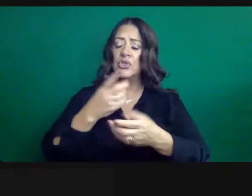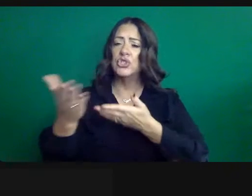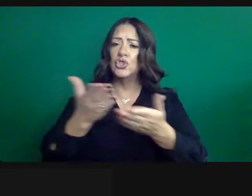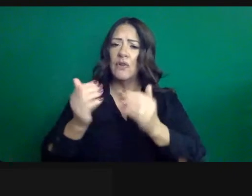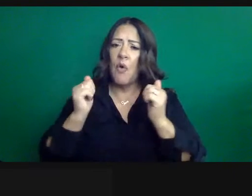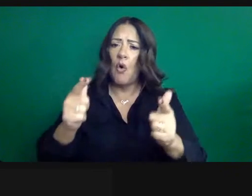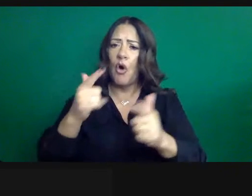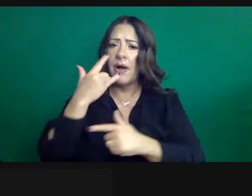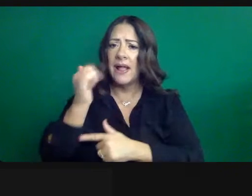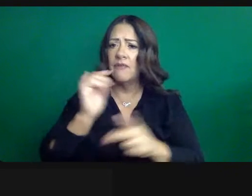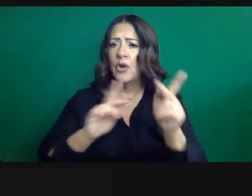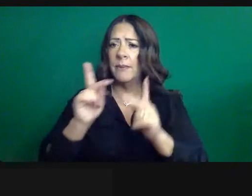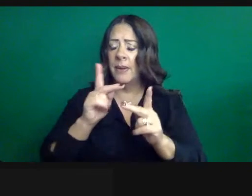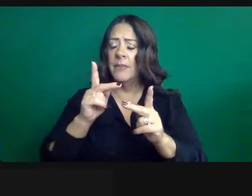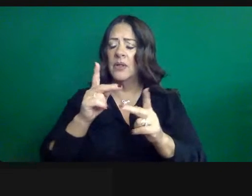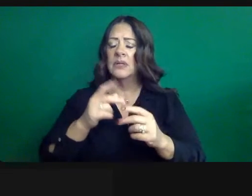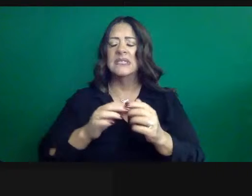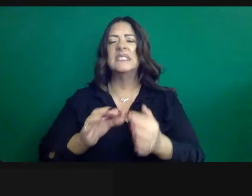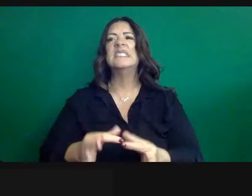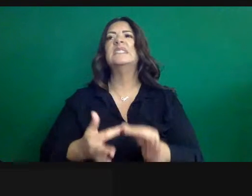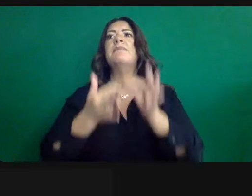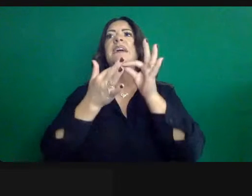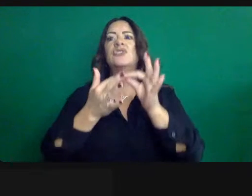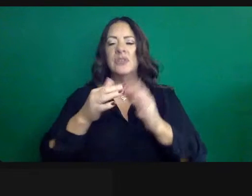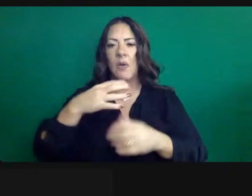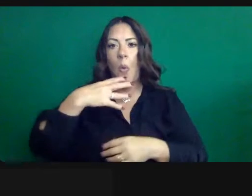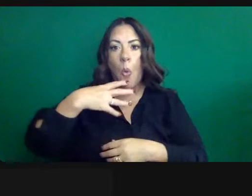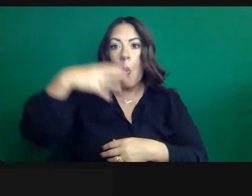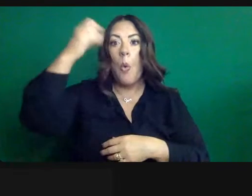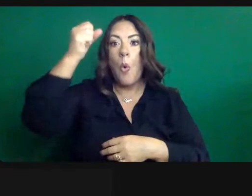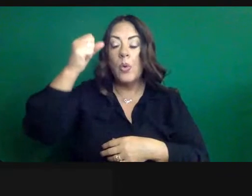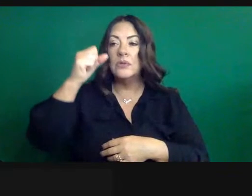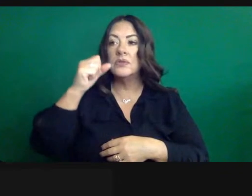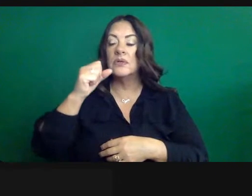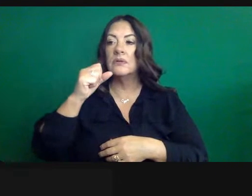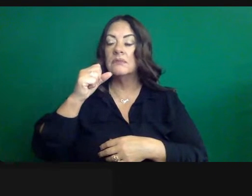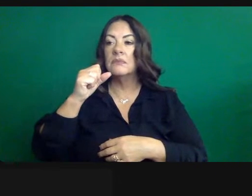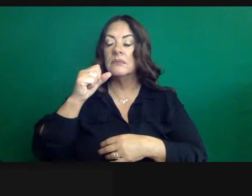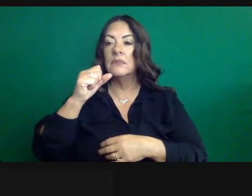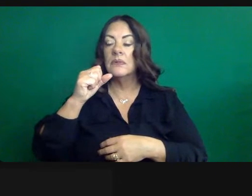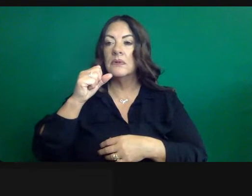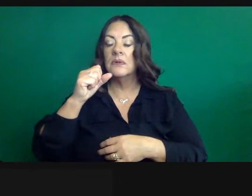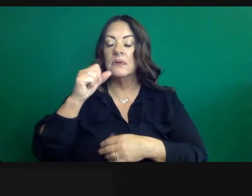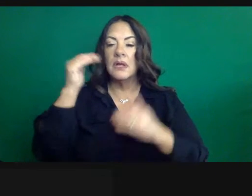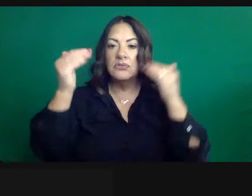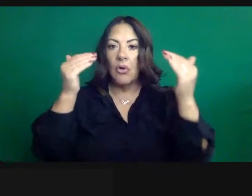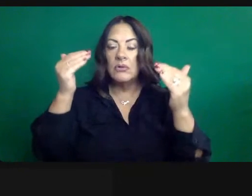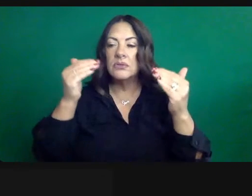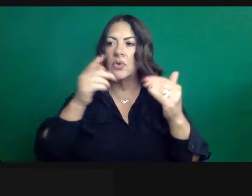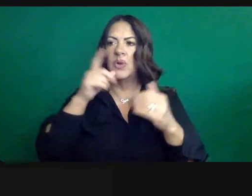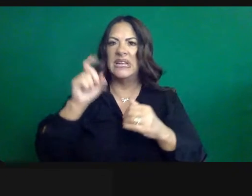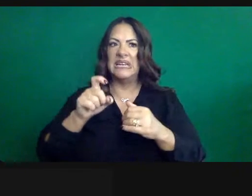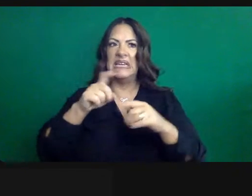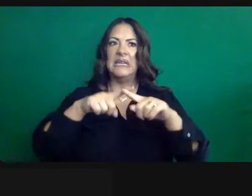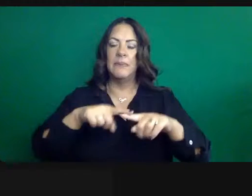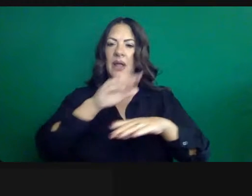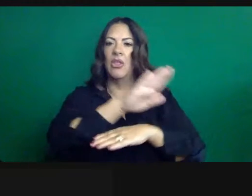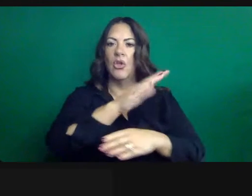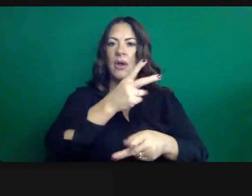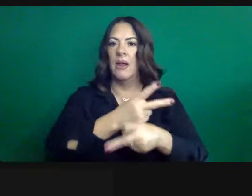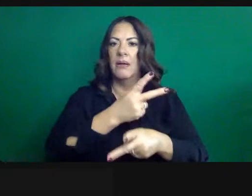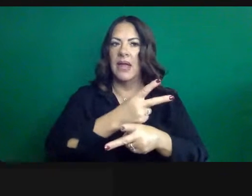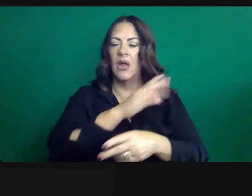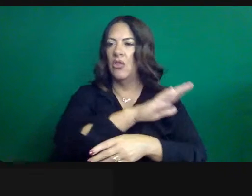In particular, many older Californians who need that level of care, apropos today's conversation,